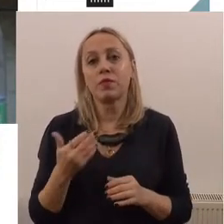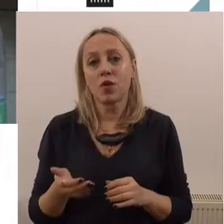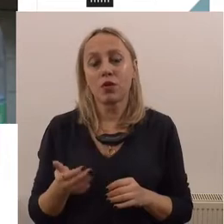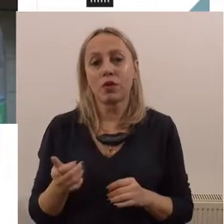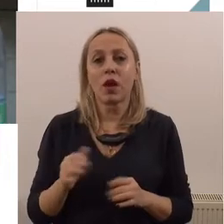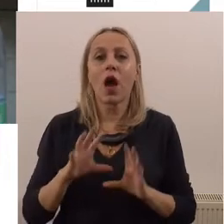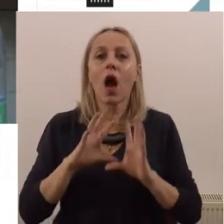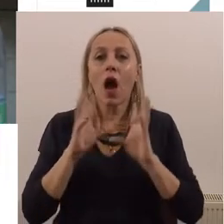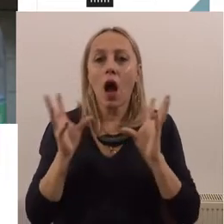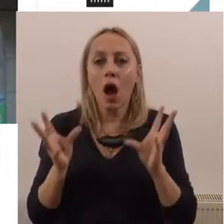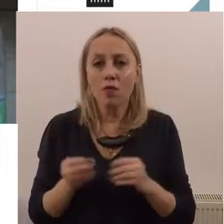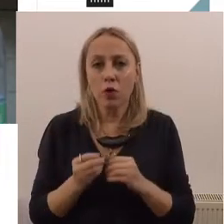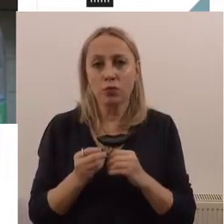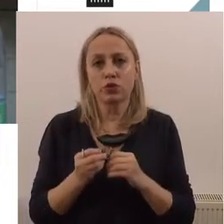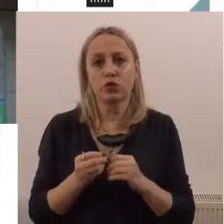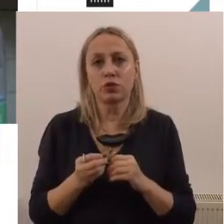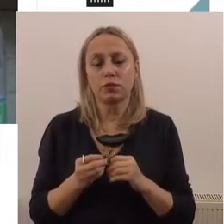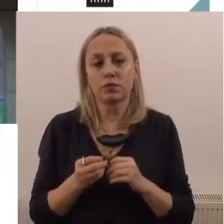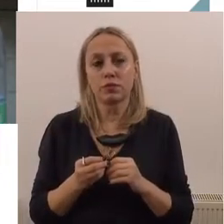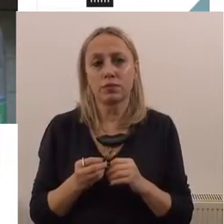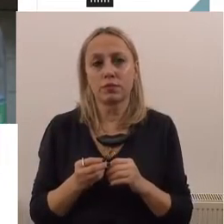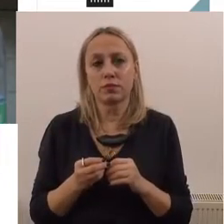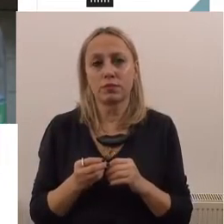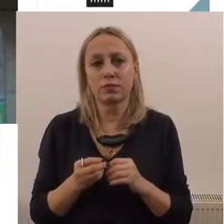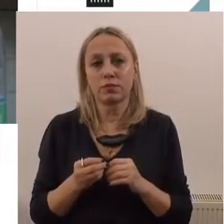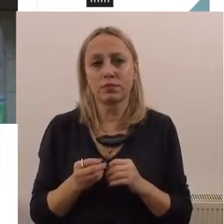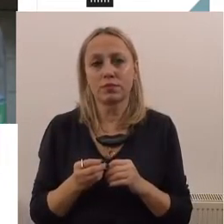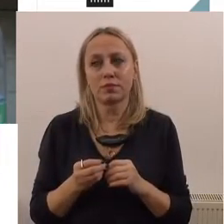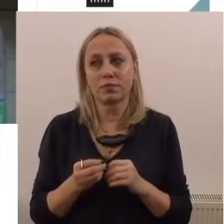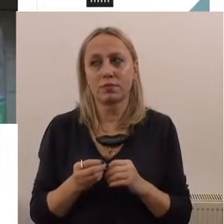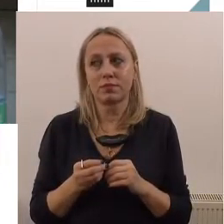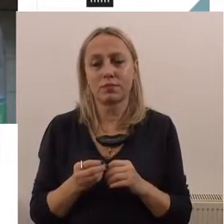Natalia will talk about that in greater detail.